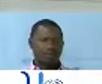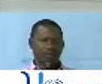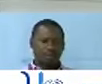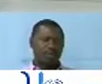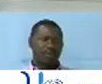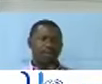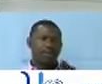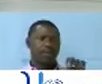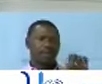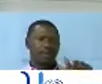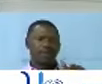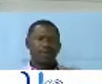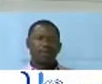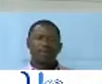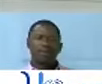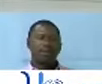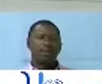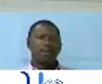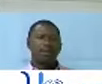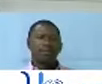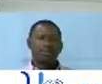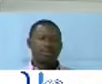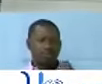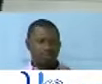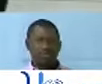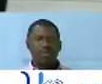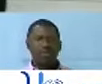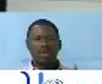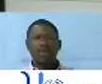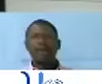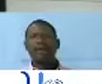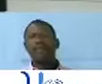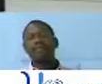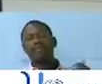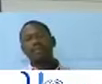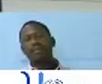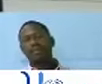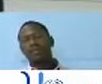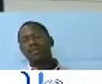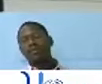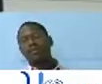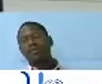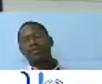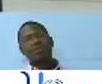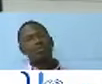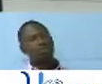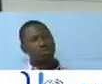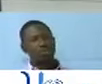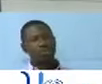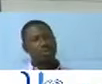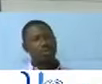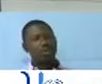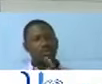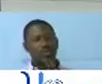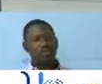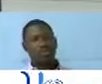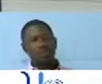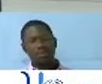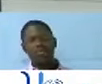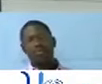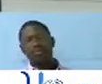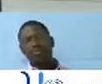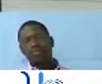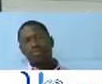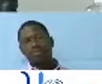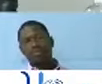there's nothing we could do about it. Bu ñëk nak code number 1 dañu waron amé meeting NIA dakk ñu fa amu dara luñ mënon def. And this was a meeting set up